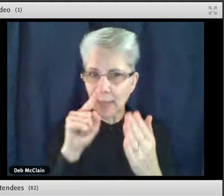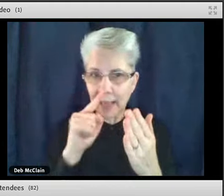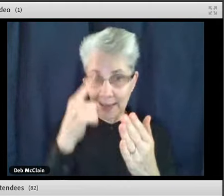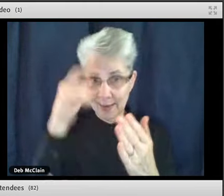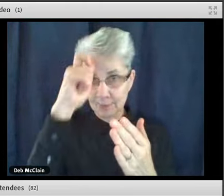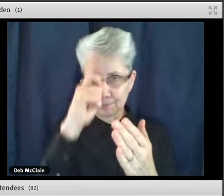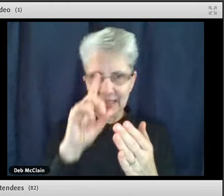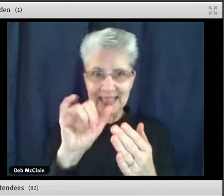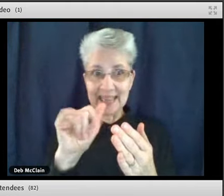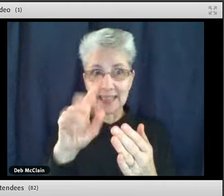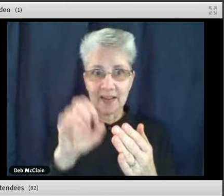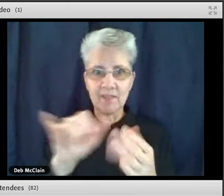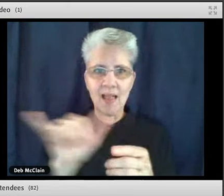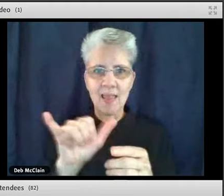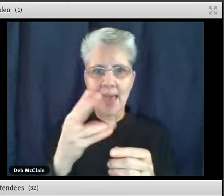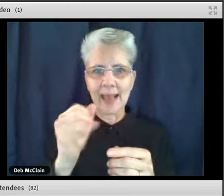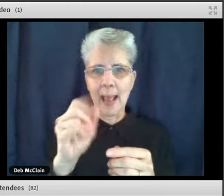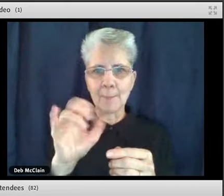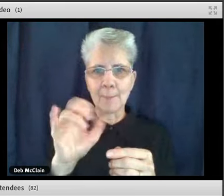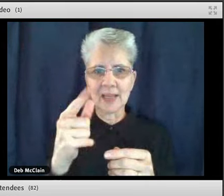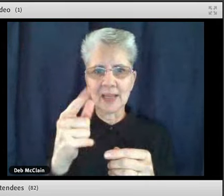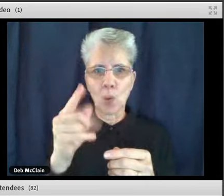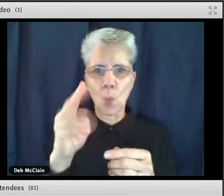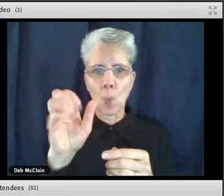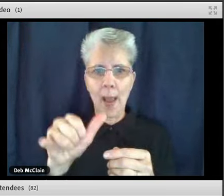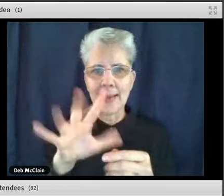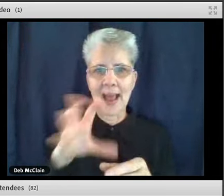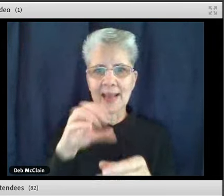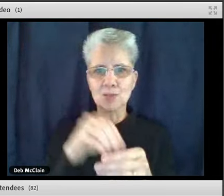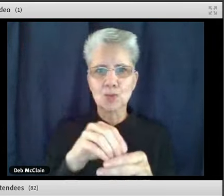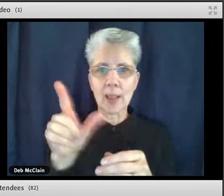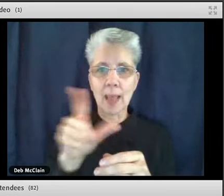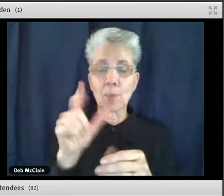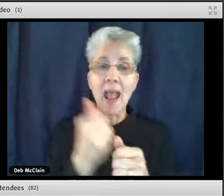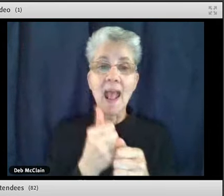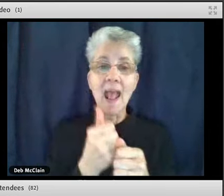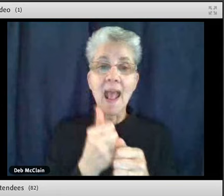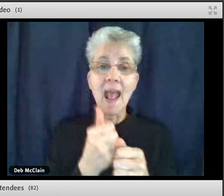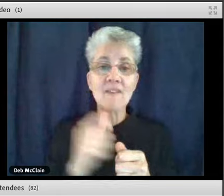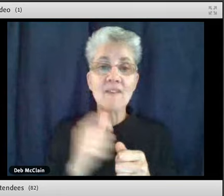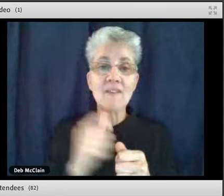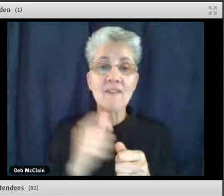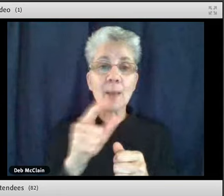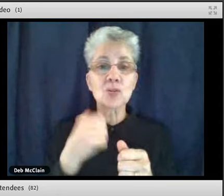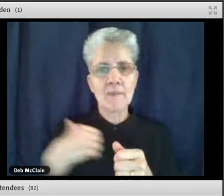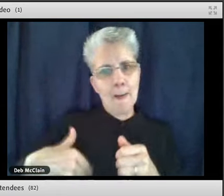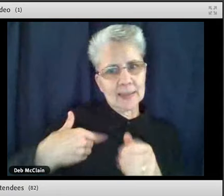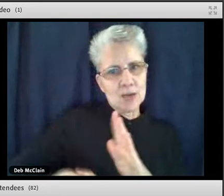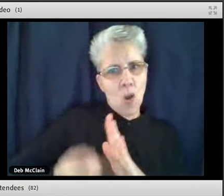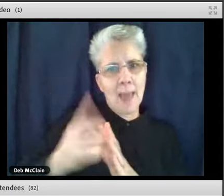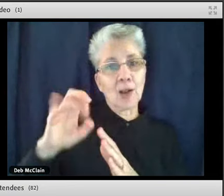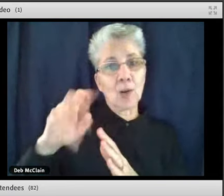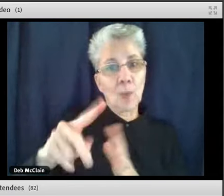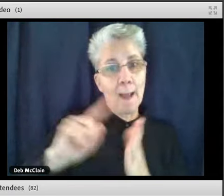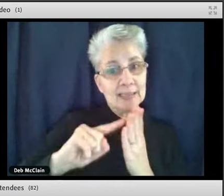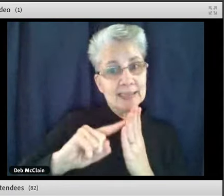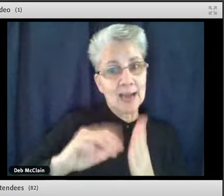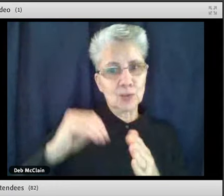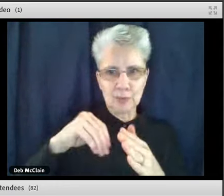it's also what we do, really, right? We verify the facts. It's a scientific-like approach to getting the facts and also the right